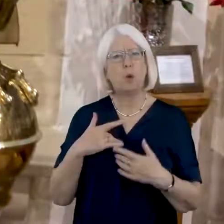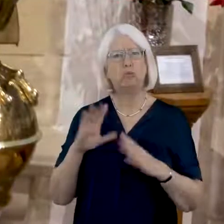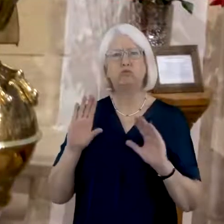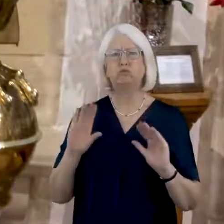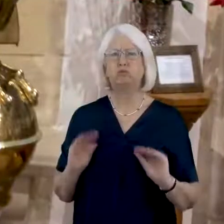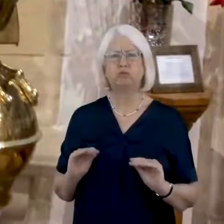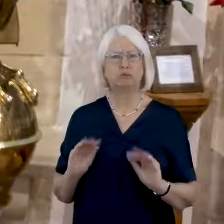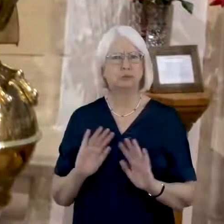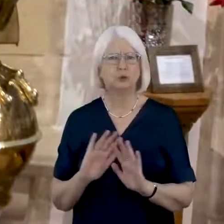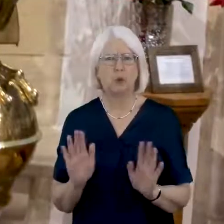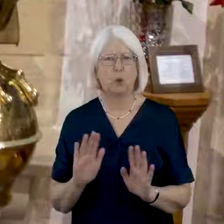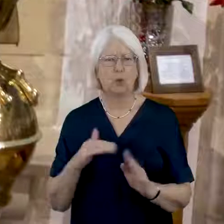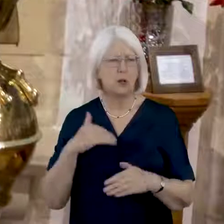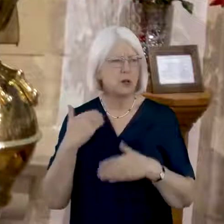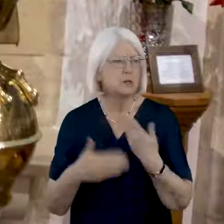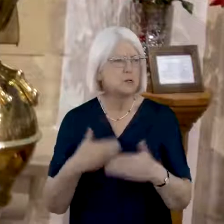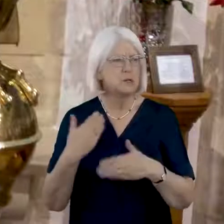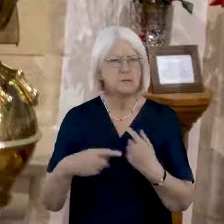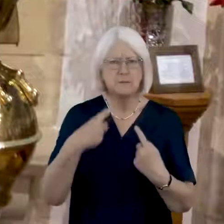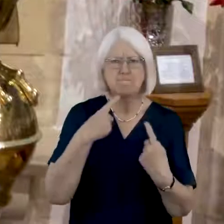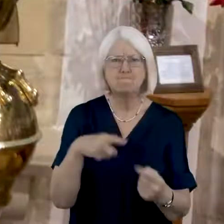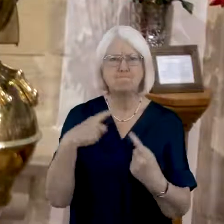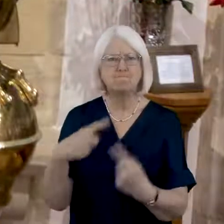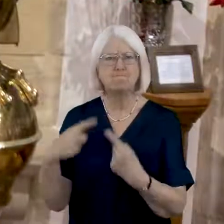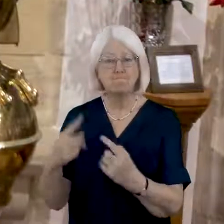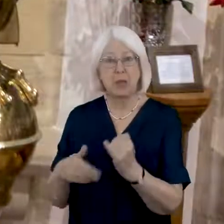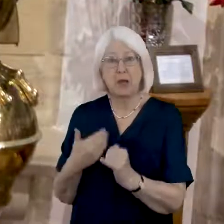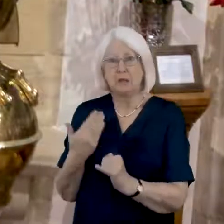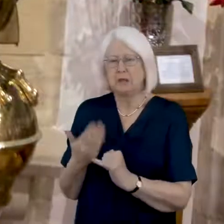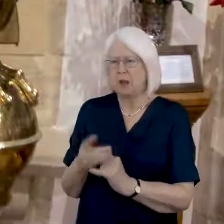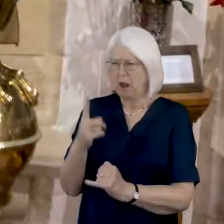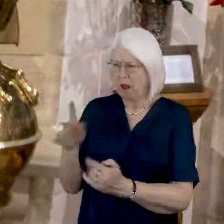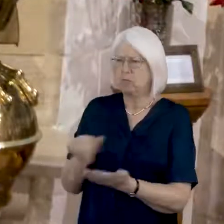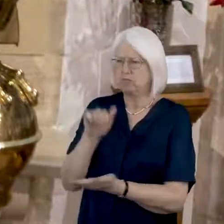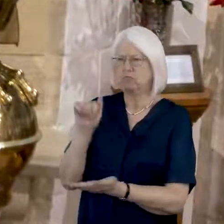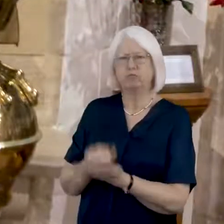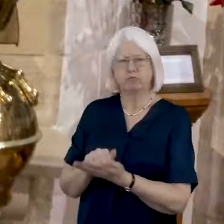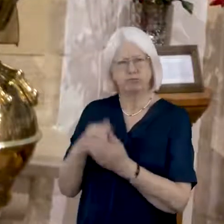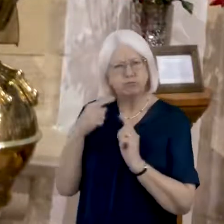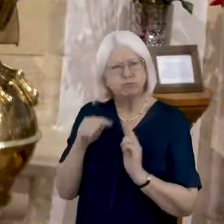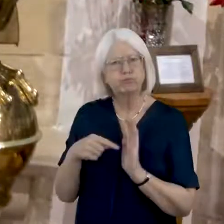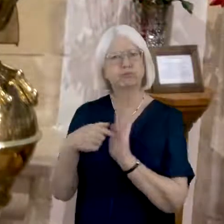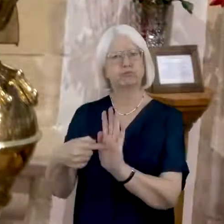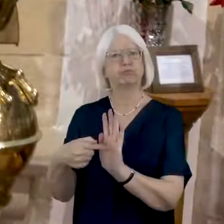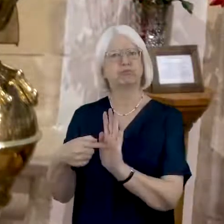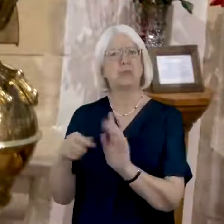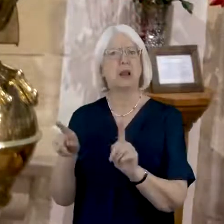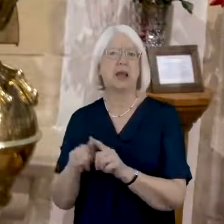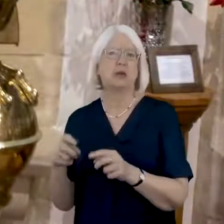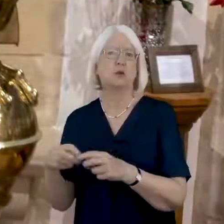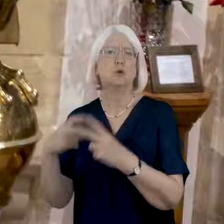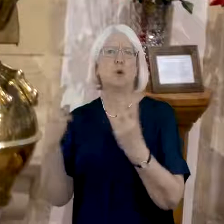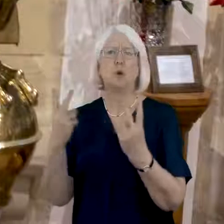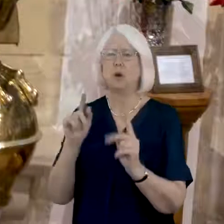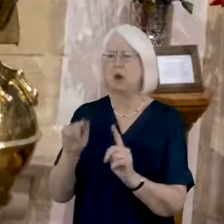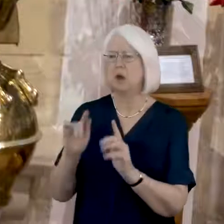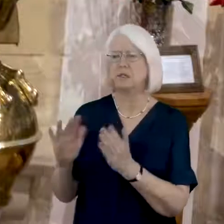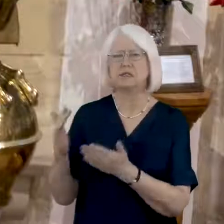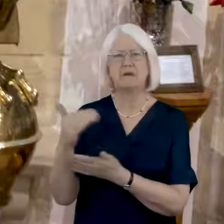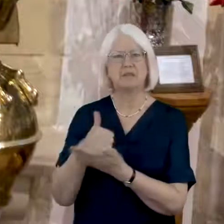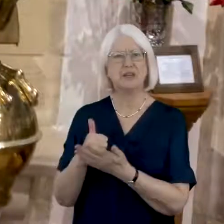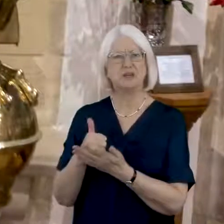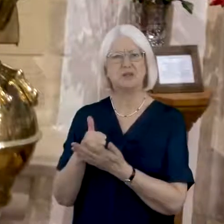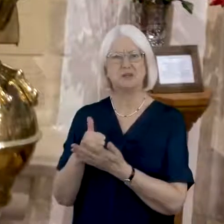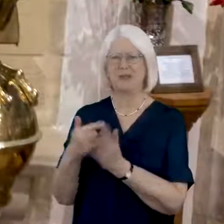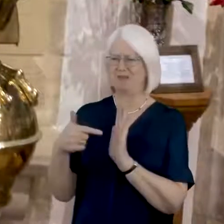her vindication shines out like the dawn, and her salvation like a burning torch.